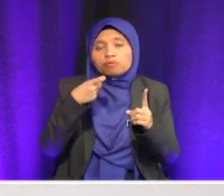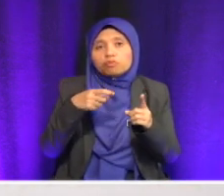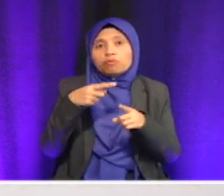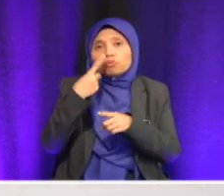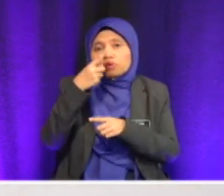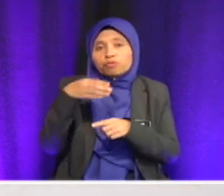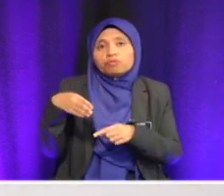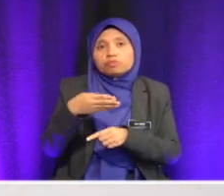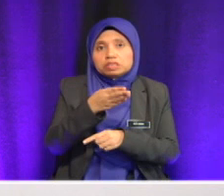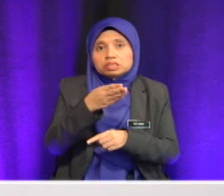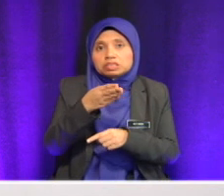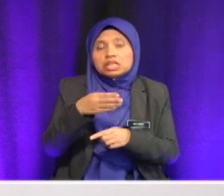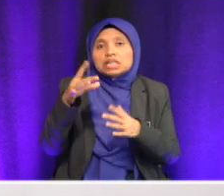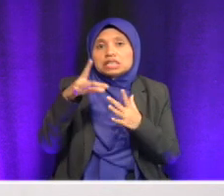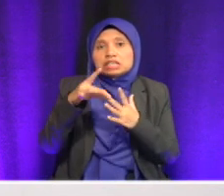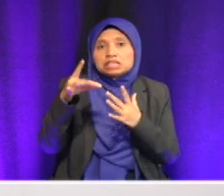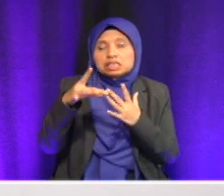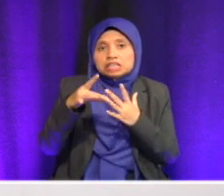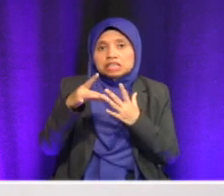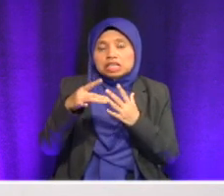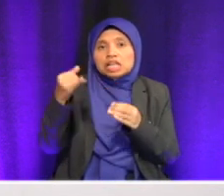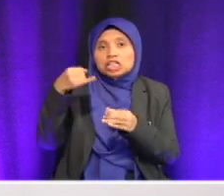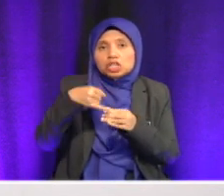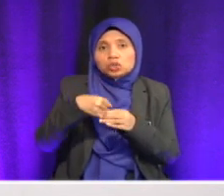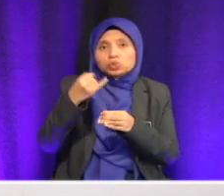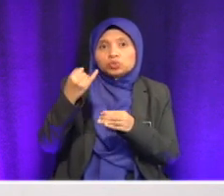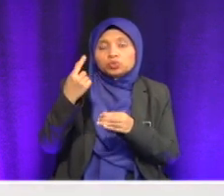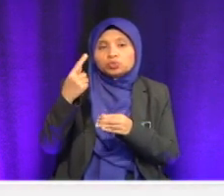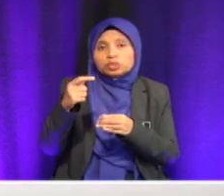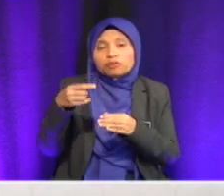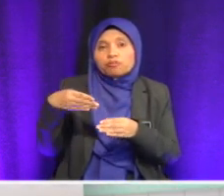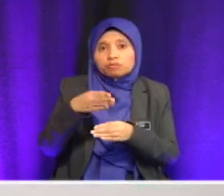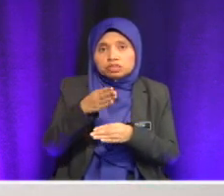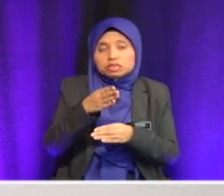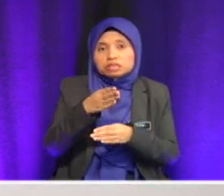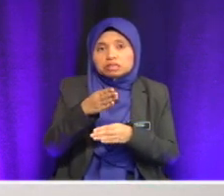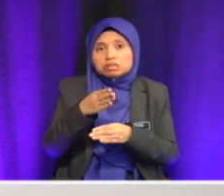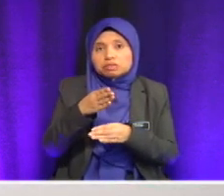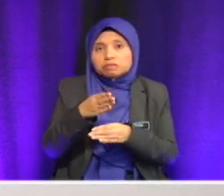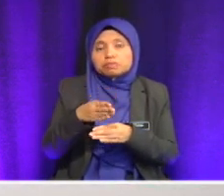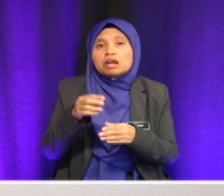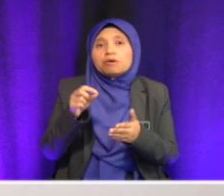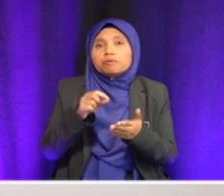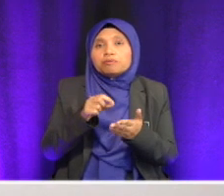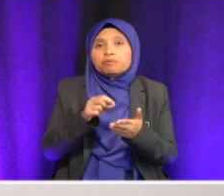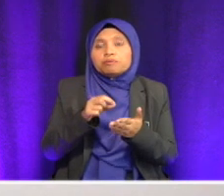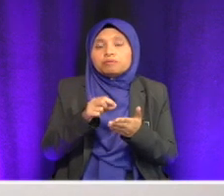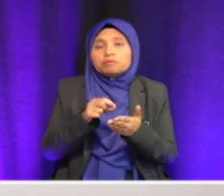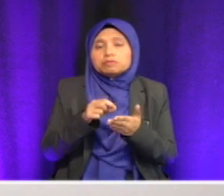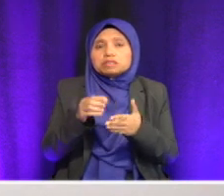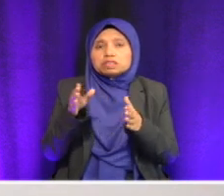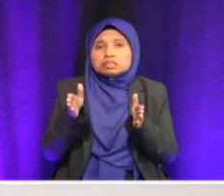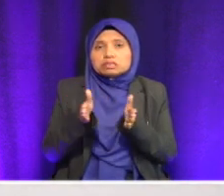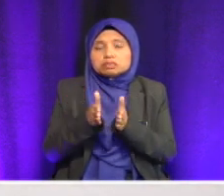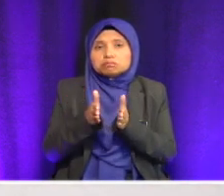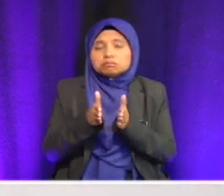bait. They drop the scraps into the sea to attract fish and catch them. Pretty smart thinking for such a small brain.